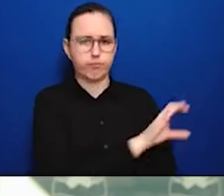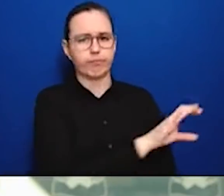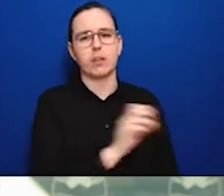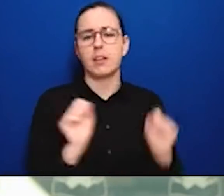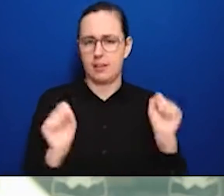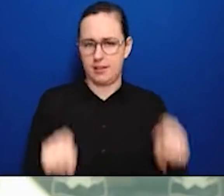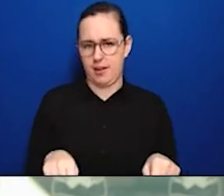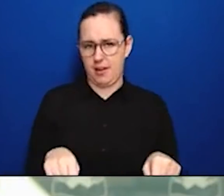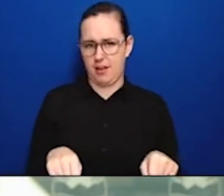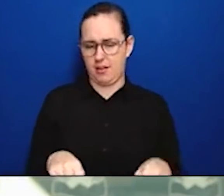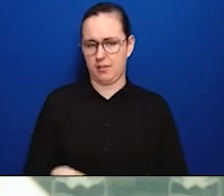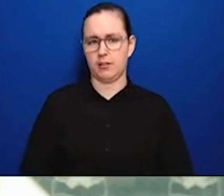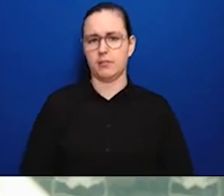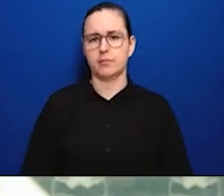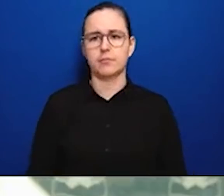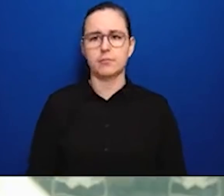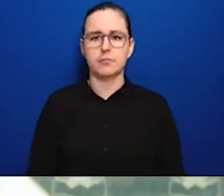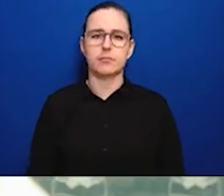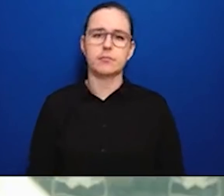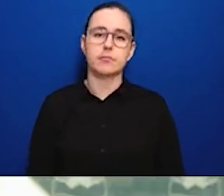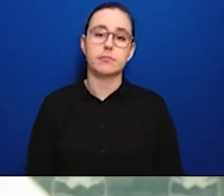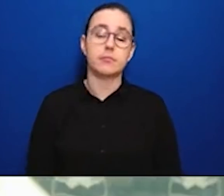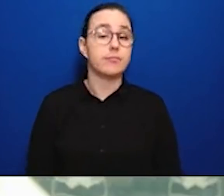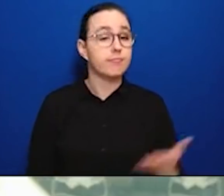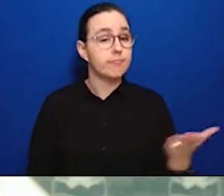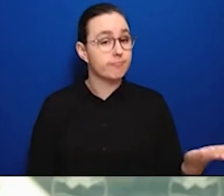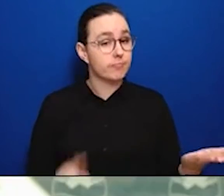is from Mike Hager, Globe and Mail. Please go ahead.